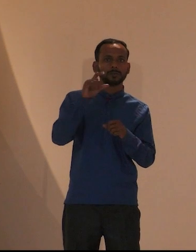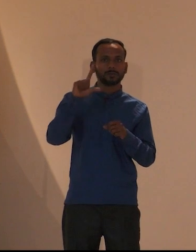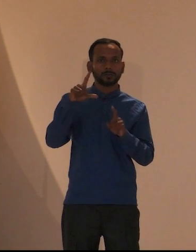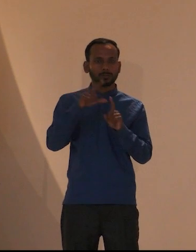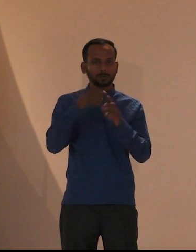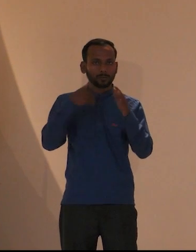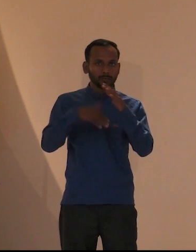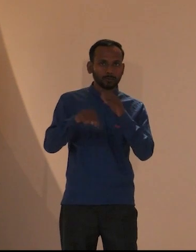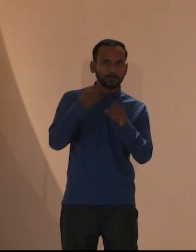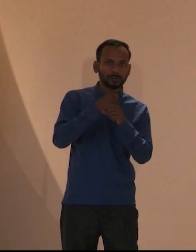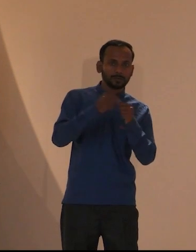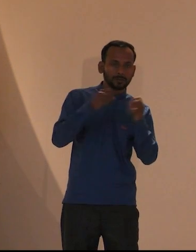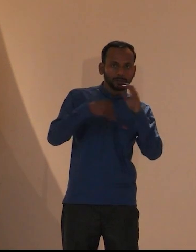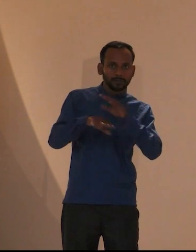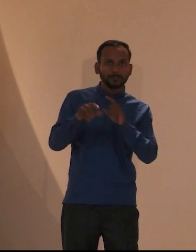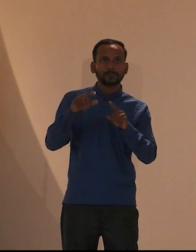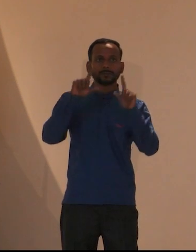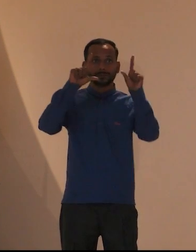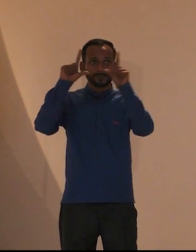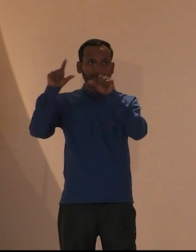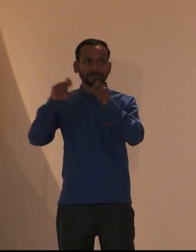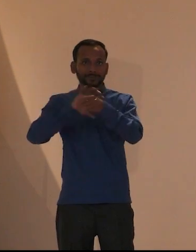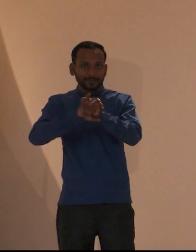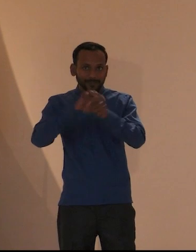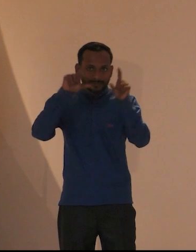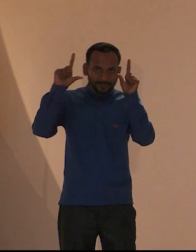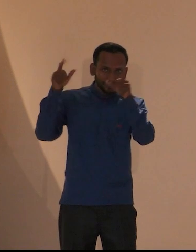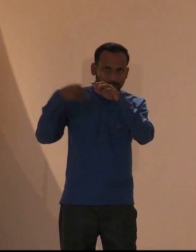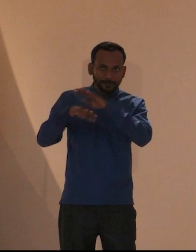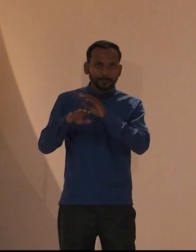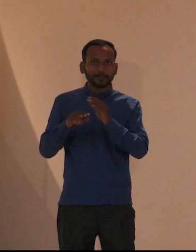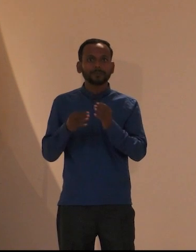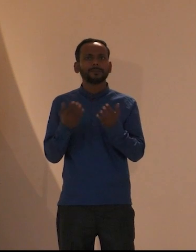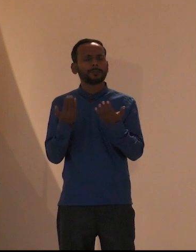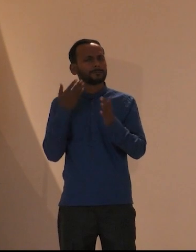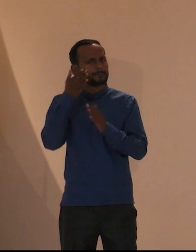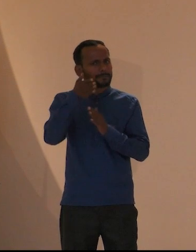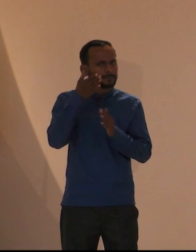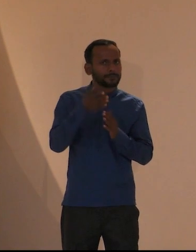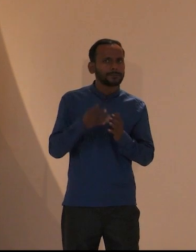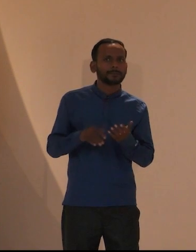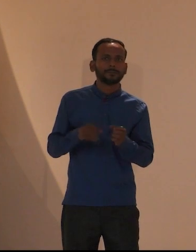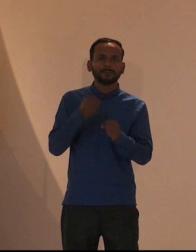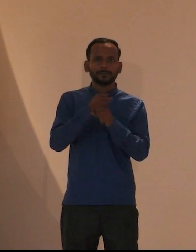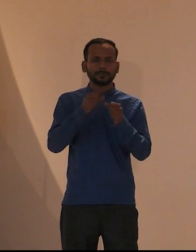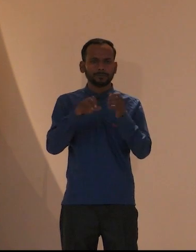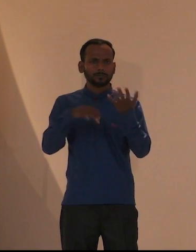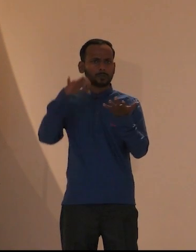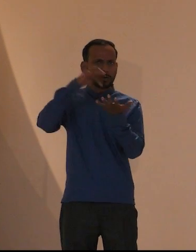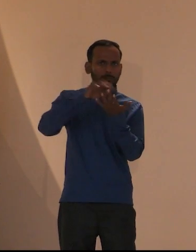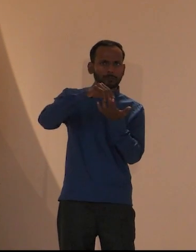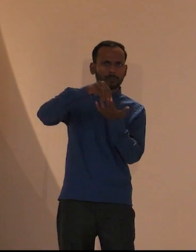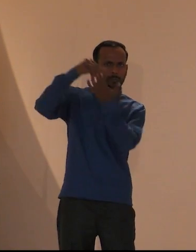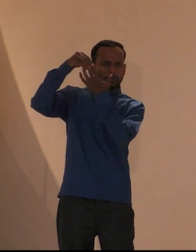could utilize as a museum space. It is not in the center of all the activity that happens in